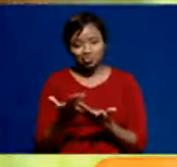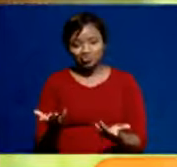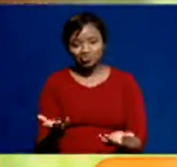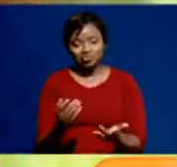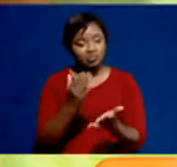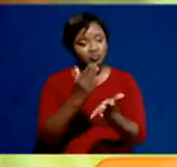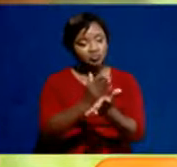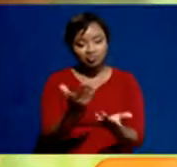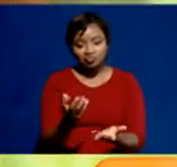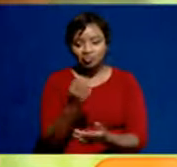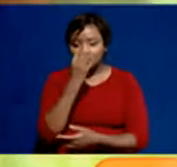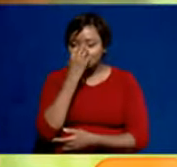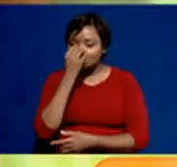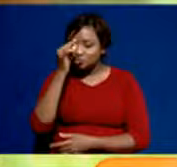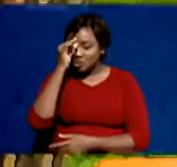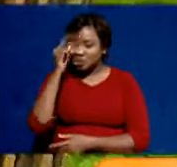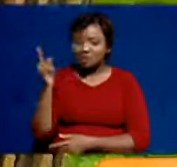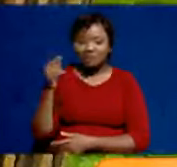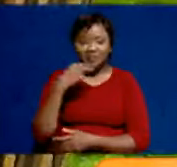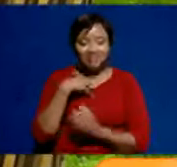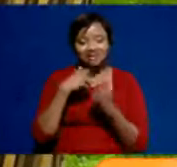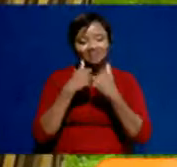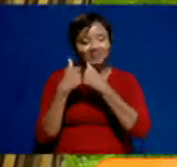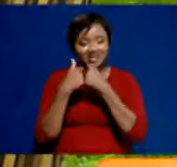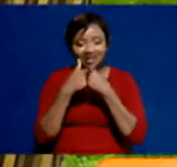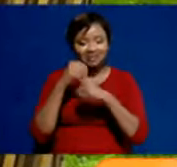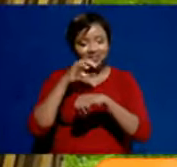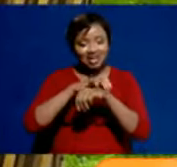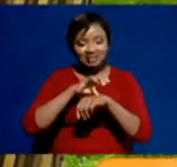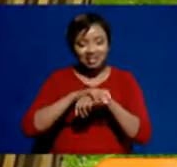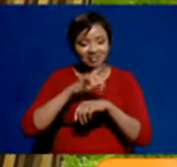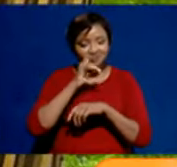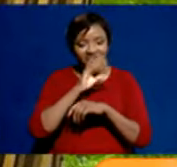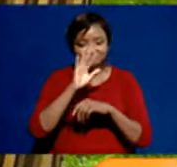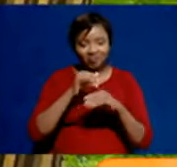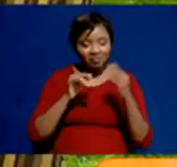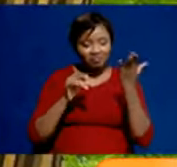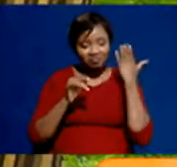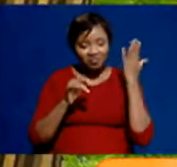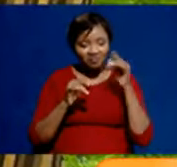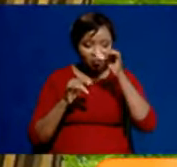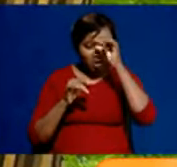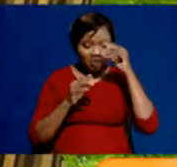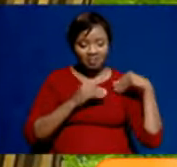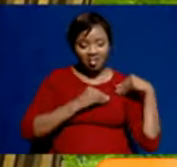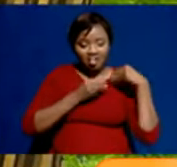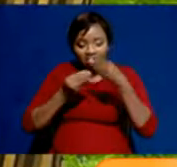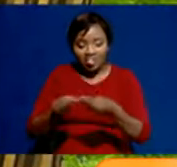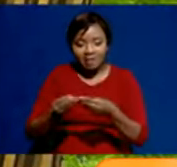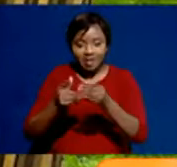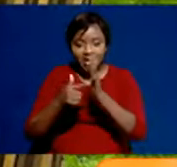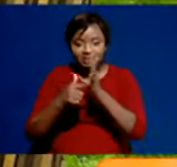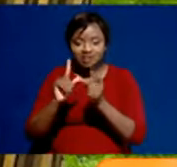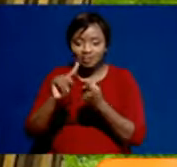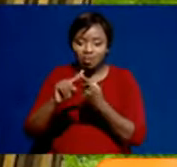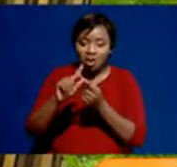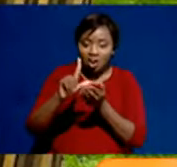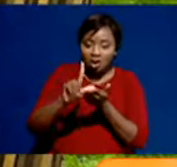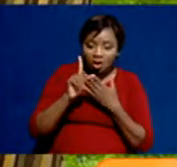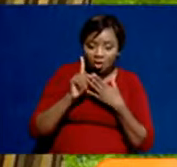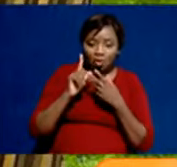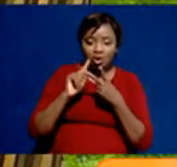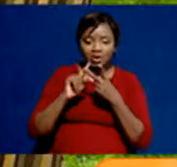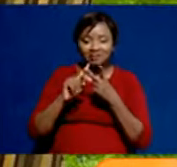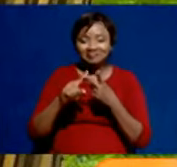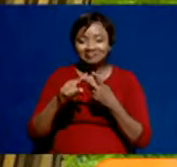you had to specifically talk about, I don't know, Ismail, if you had to specifically talk about the question of public debt and the fluctuating or the